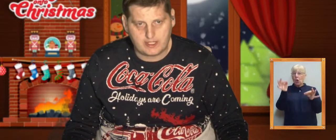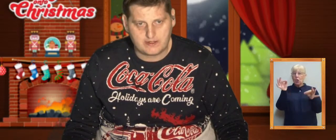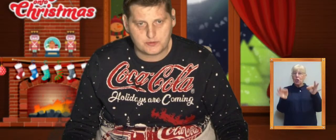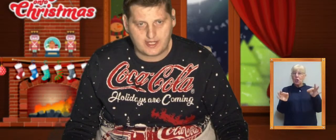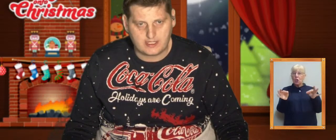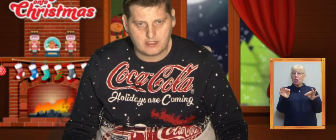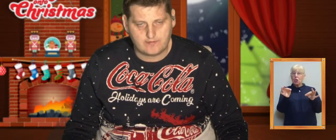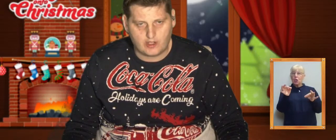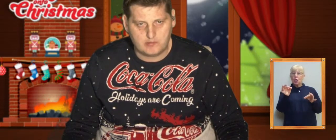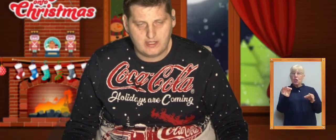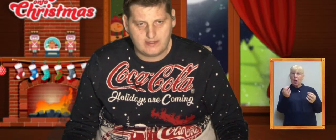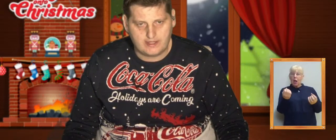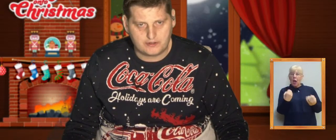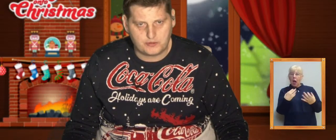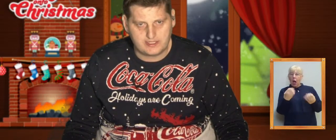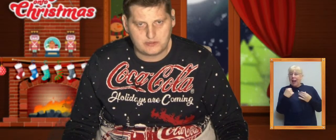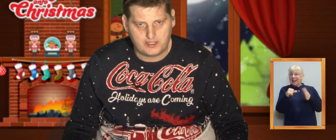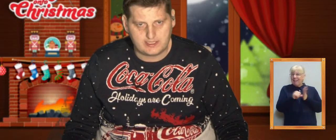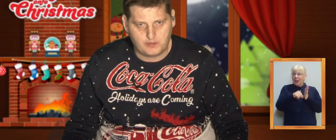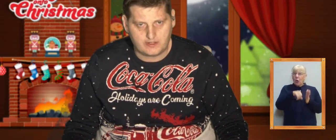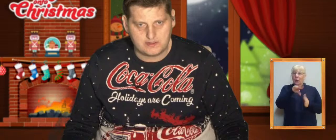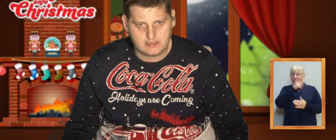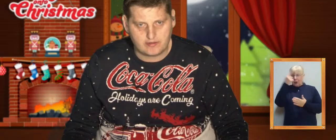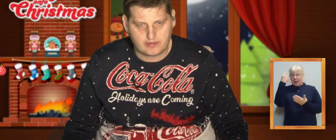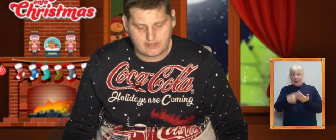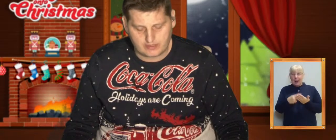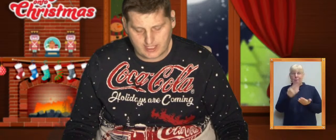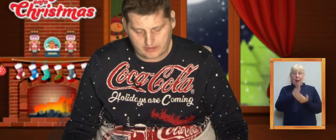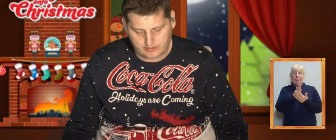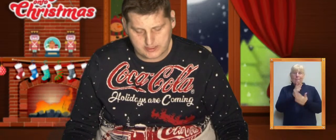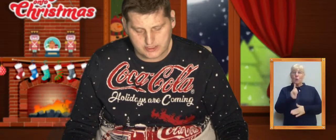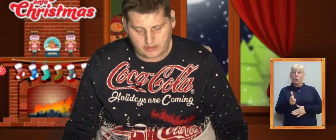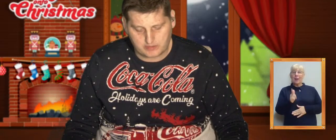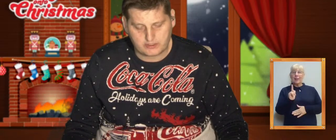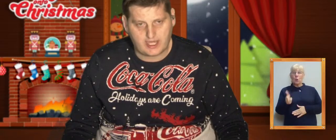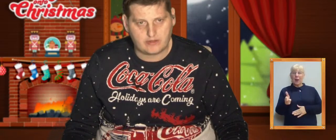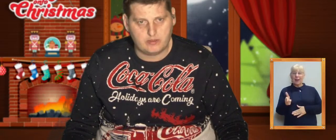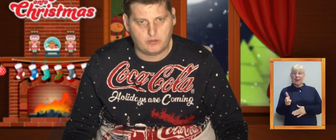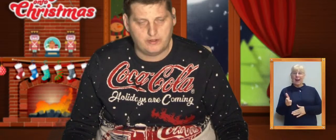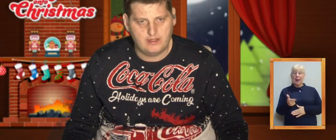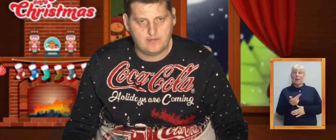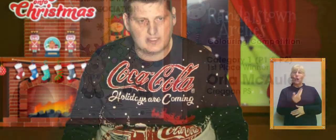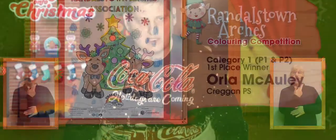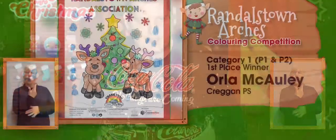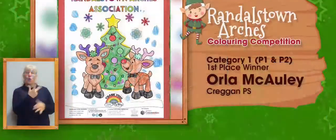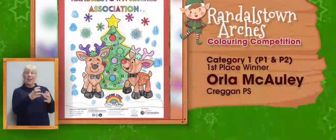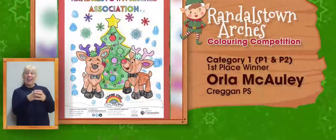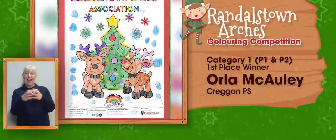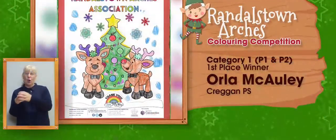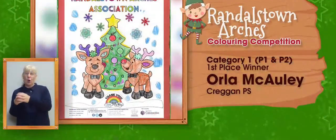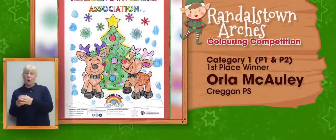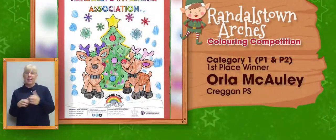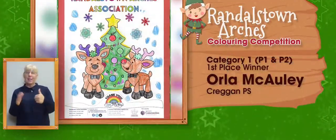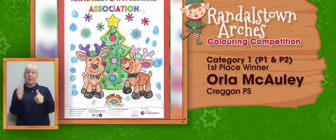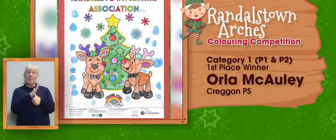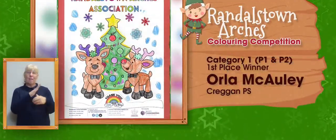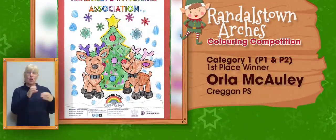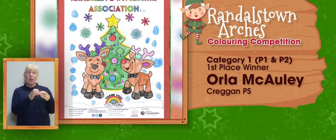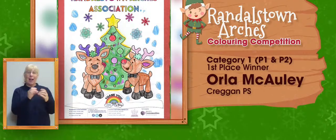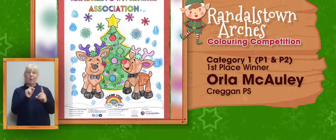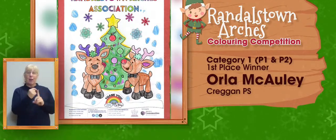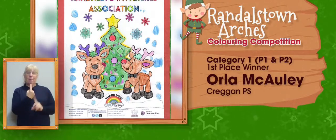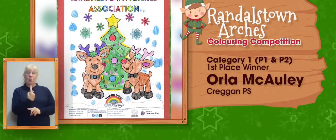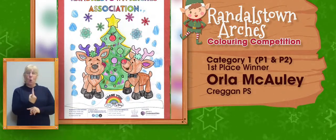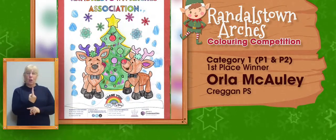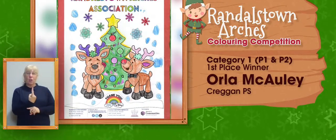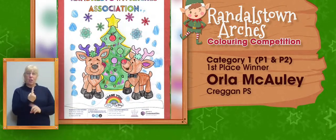year, but here's where I can confirm that our 2020 winners in the three different categories, and starting with category one, this is the P1s and the